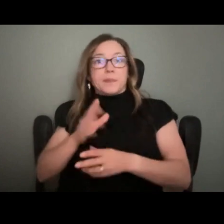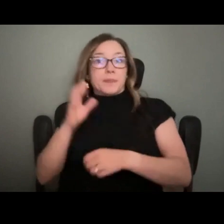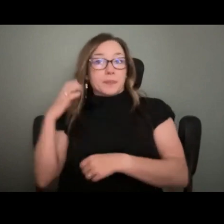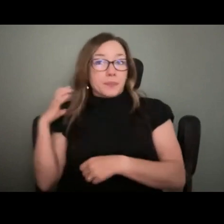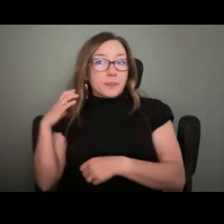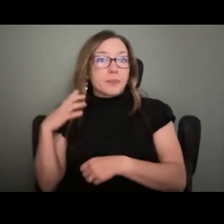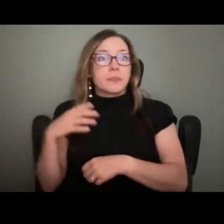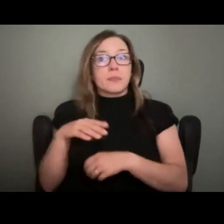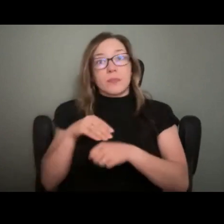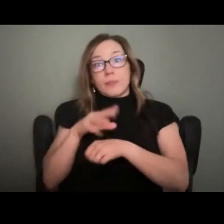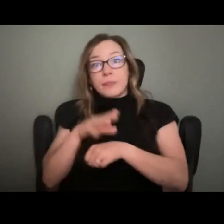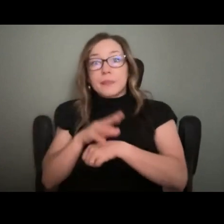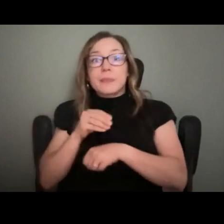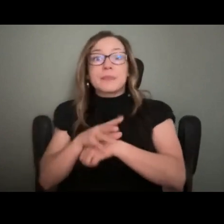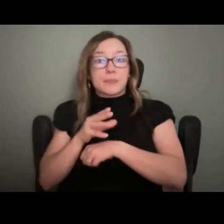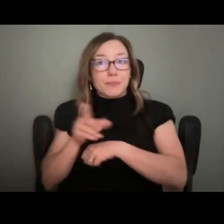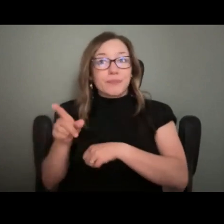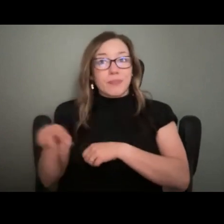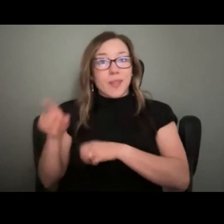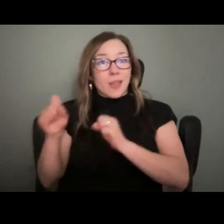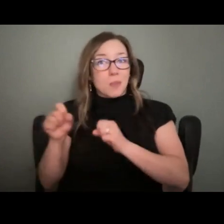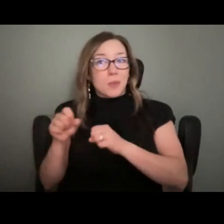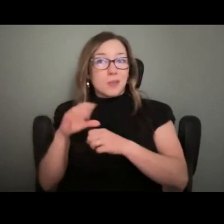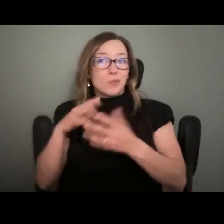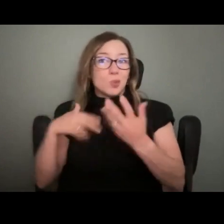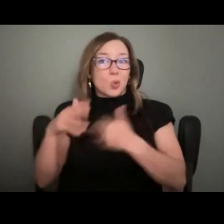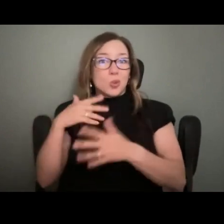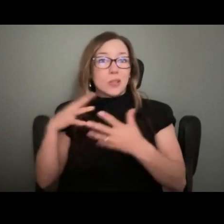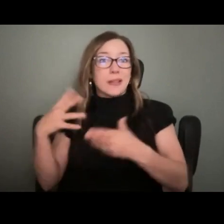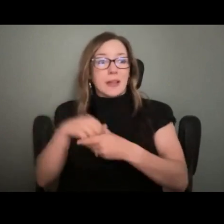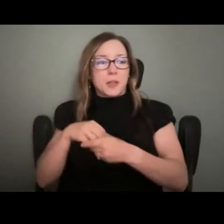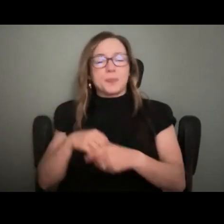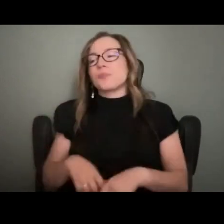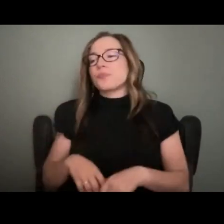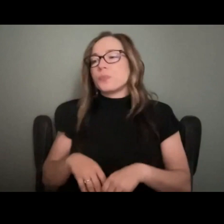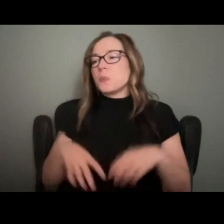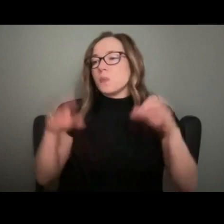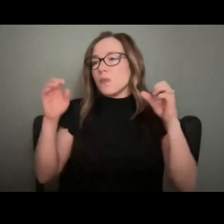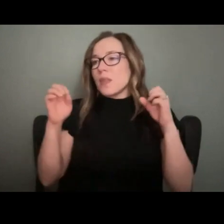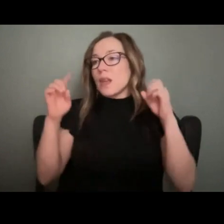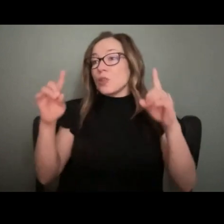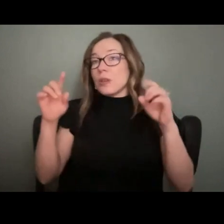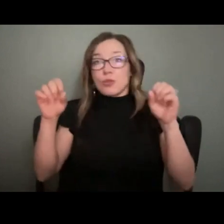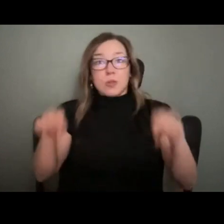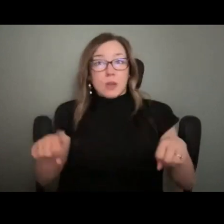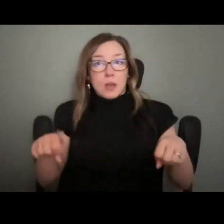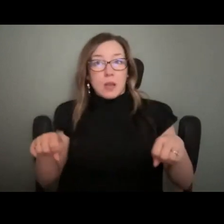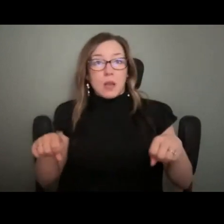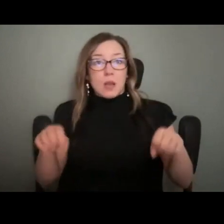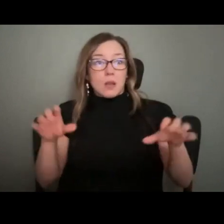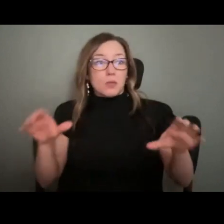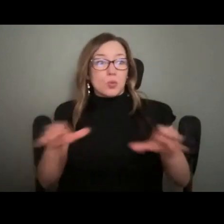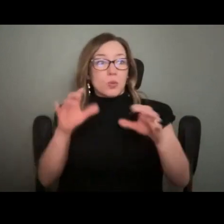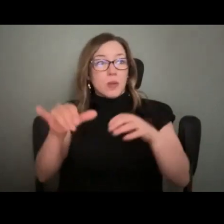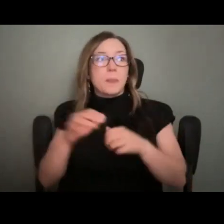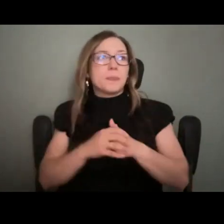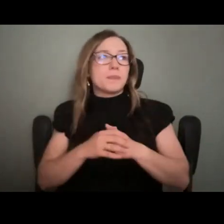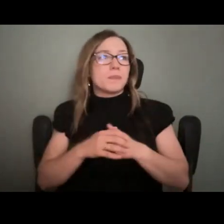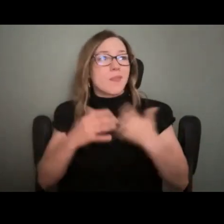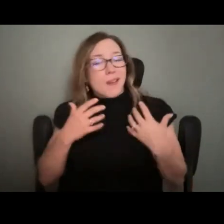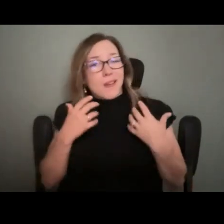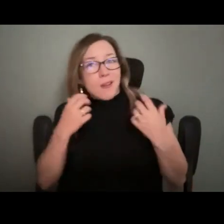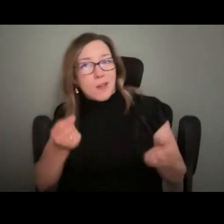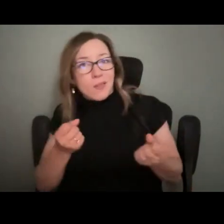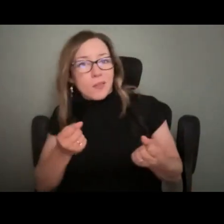can then be socially engaged. Even education can do the trick. Gives people confidence, helps them